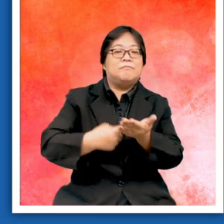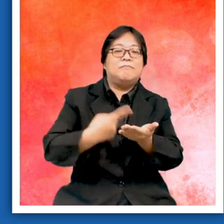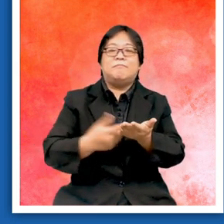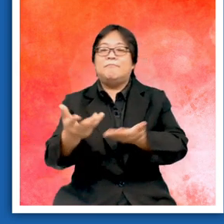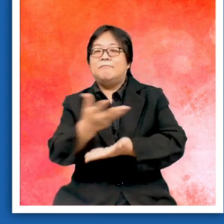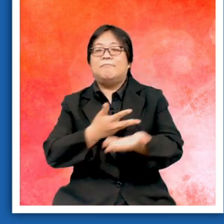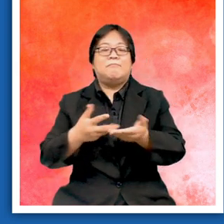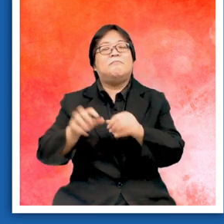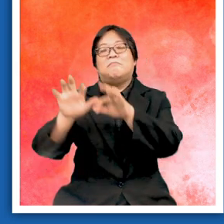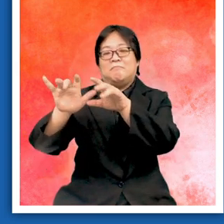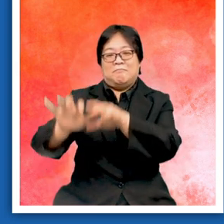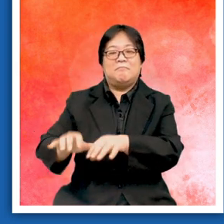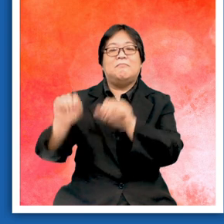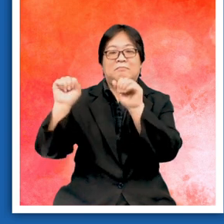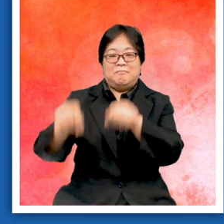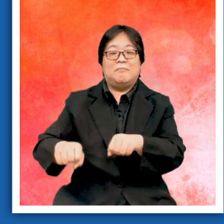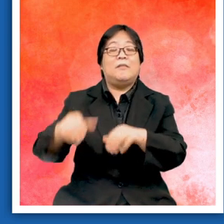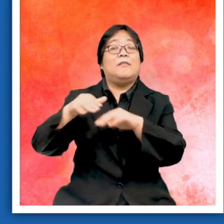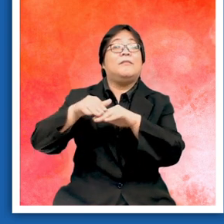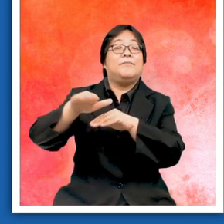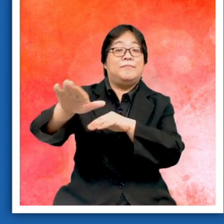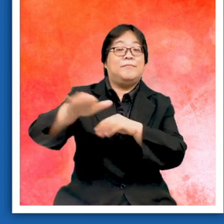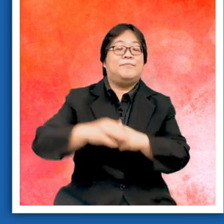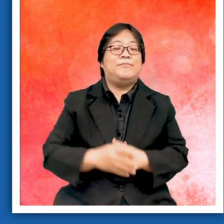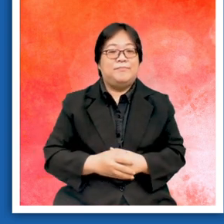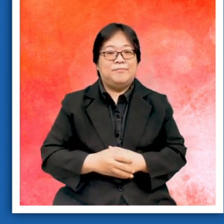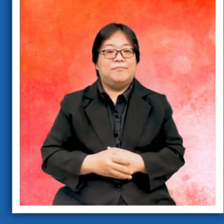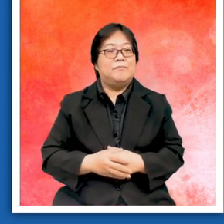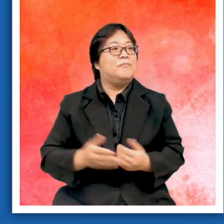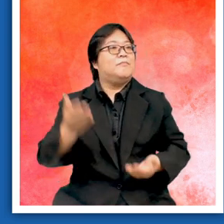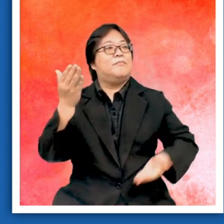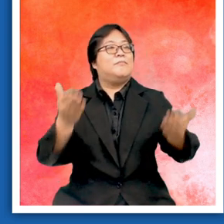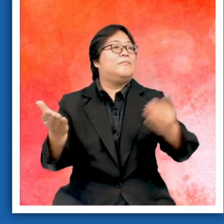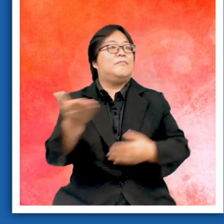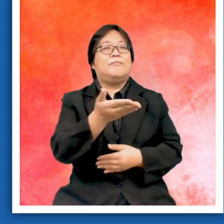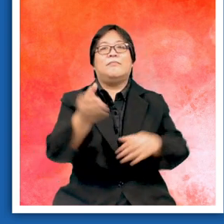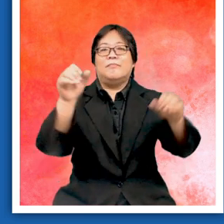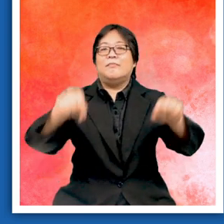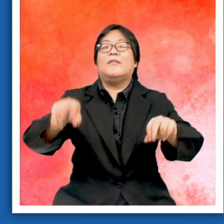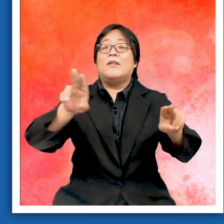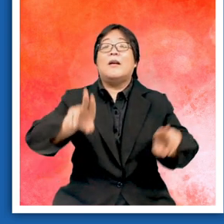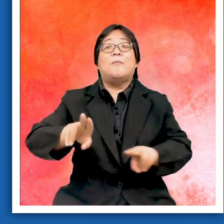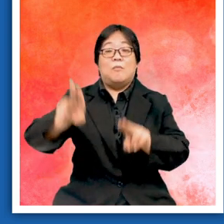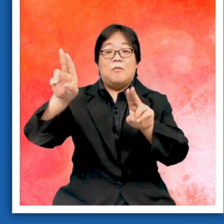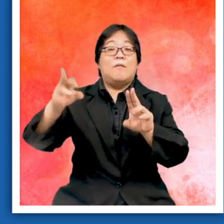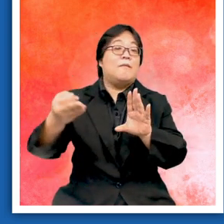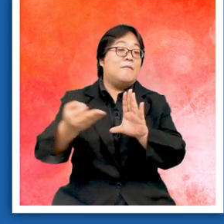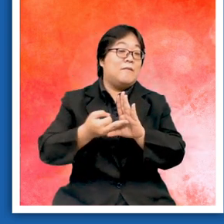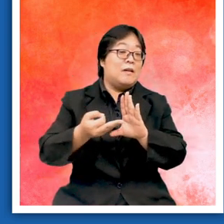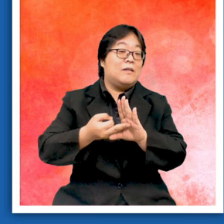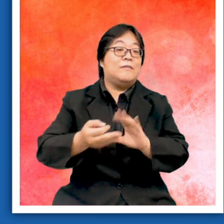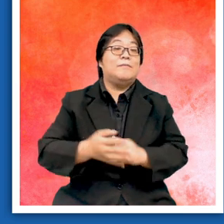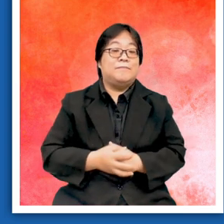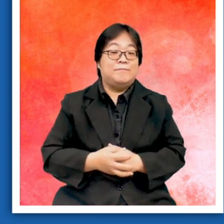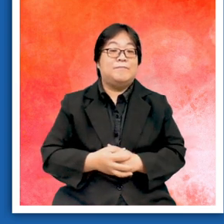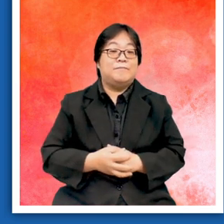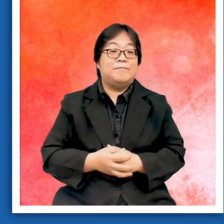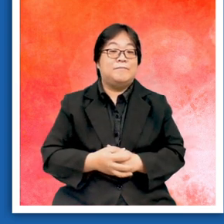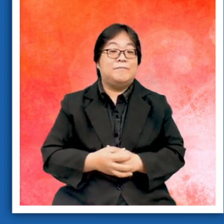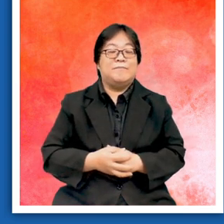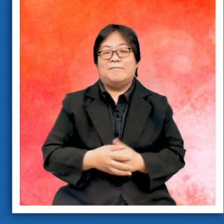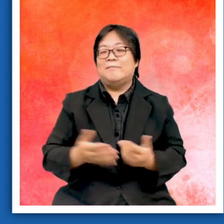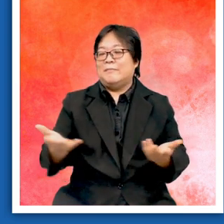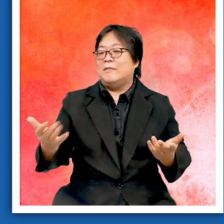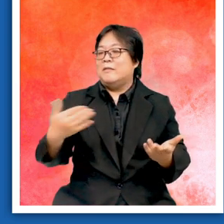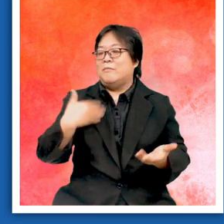topic, and then submit. You might also upload certain files if you want to share